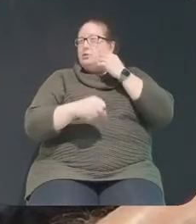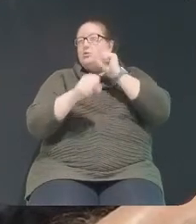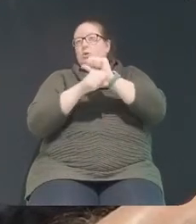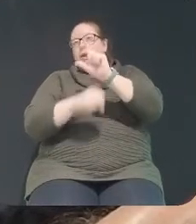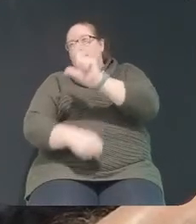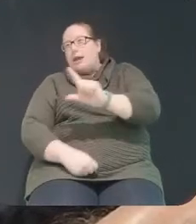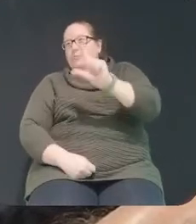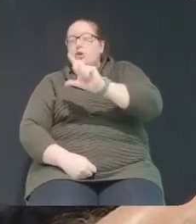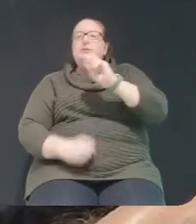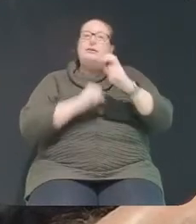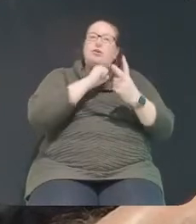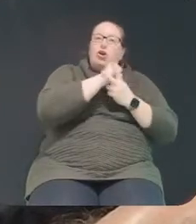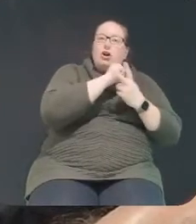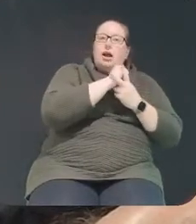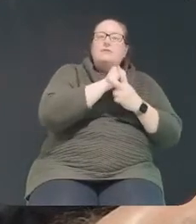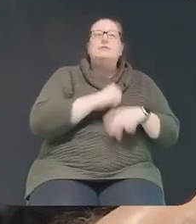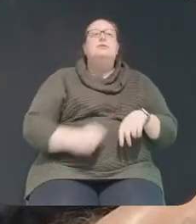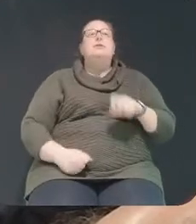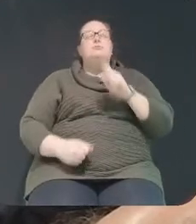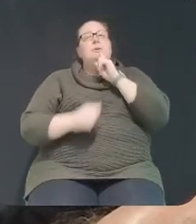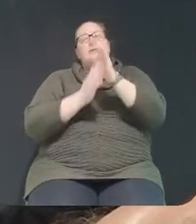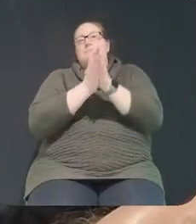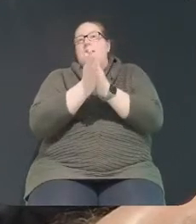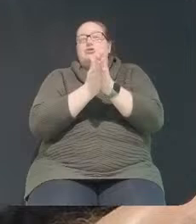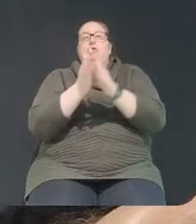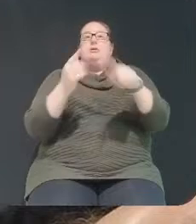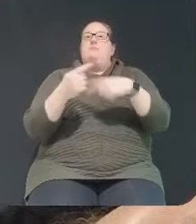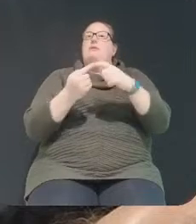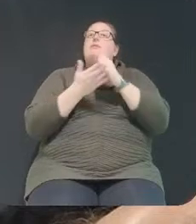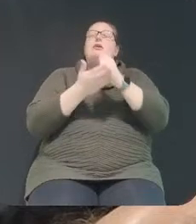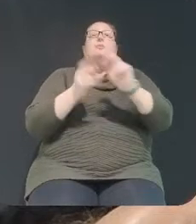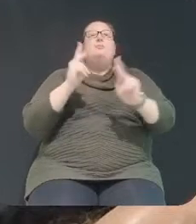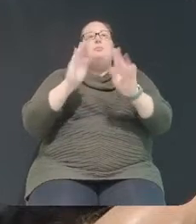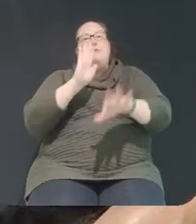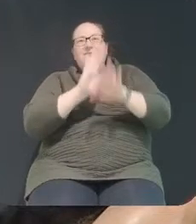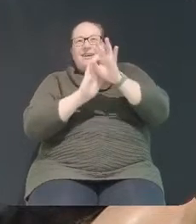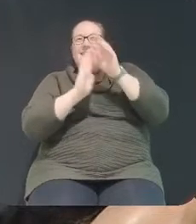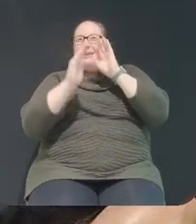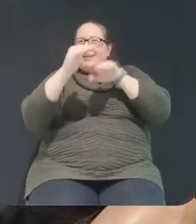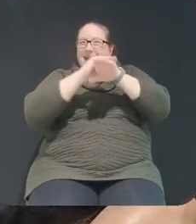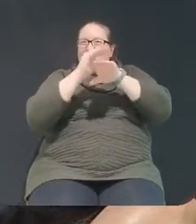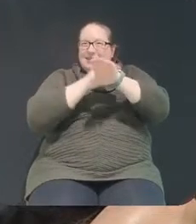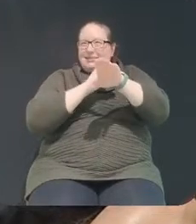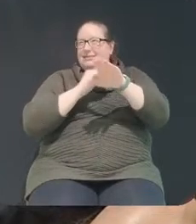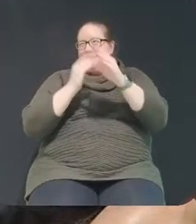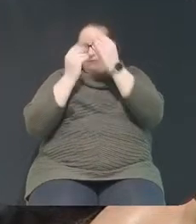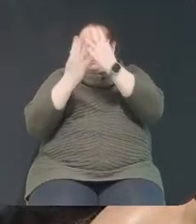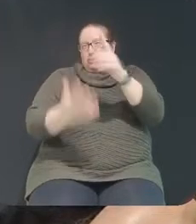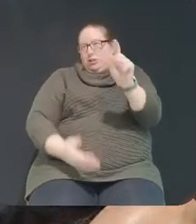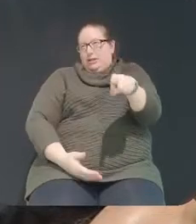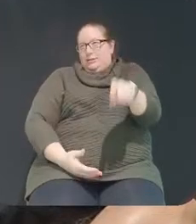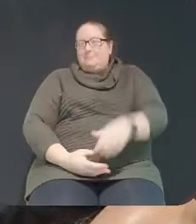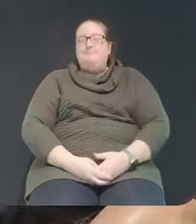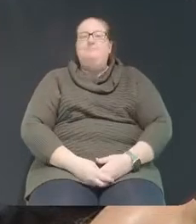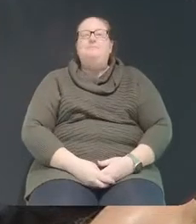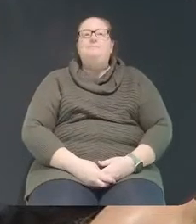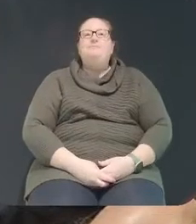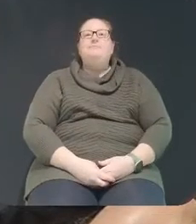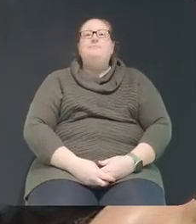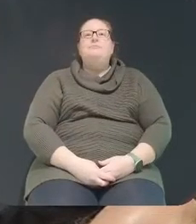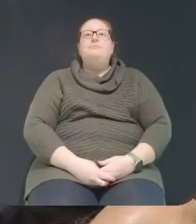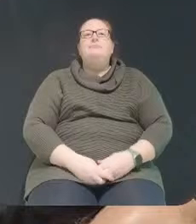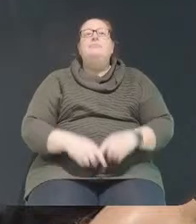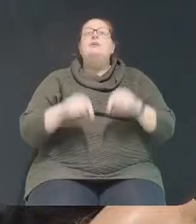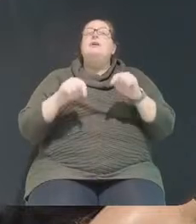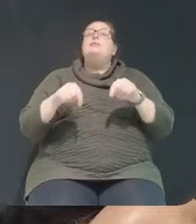and archives and is passionate about helping people find and access the information they need. And this program